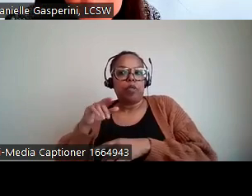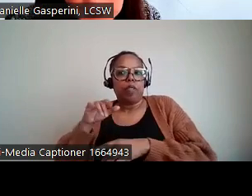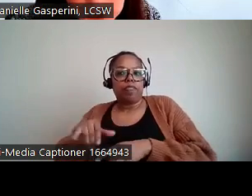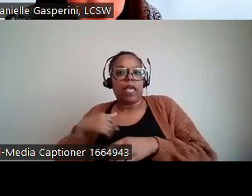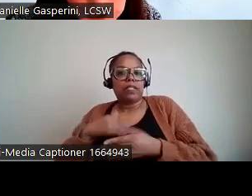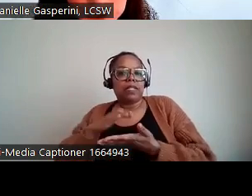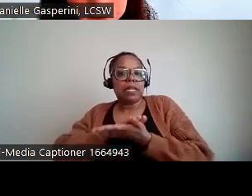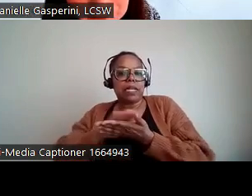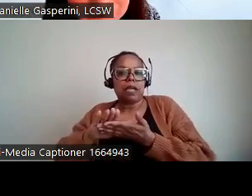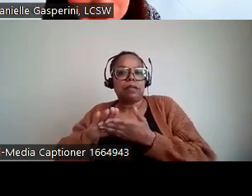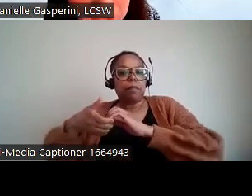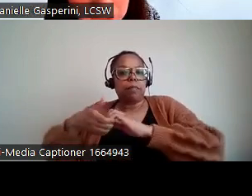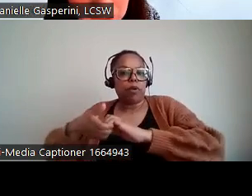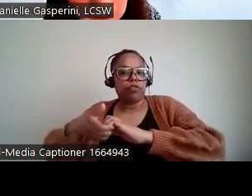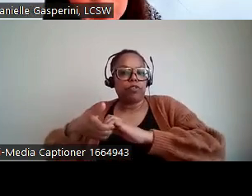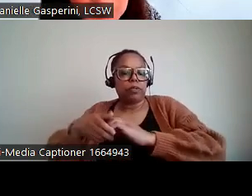those pediatricians.